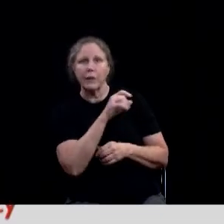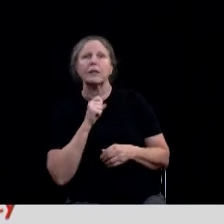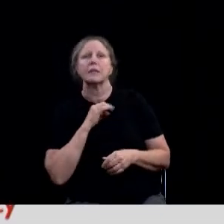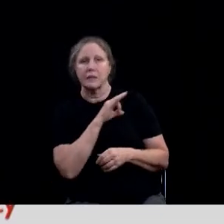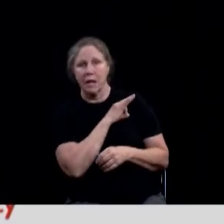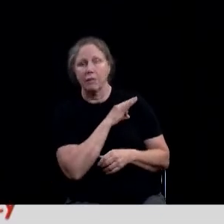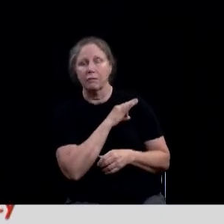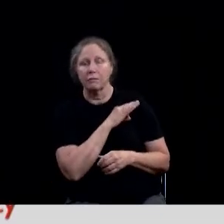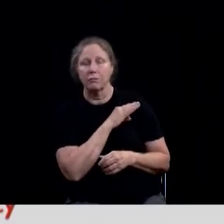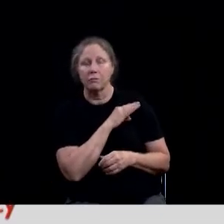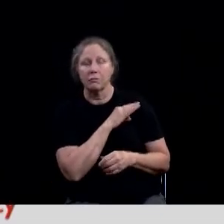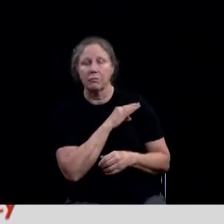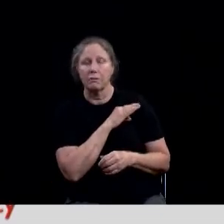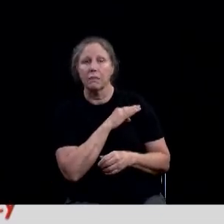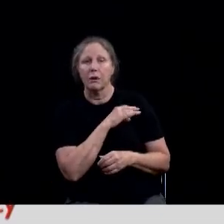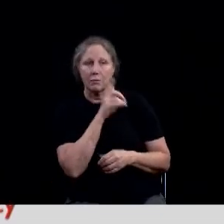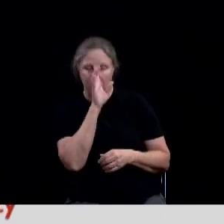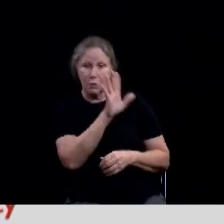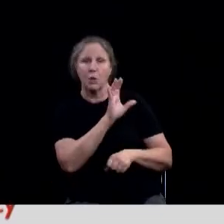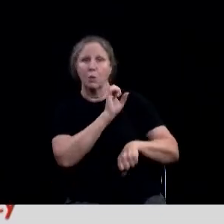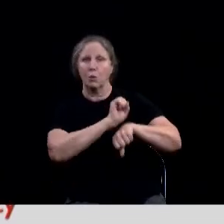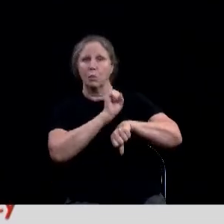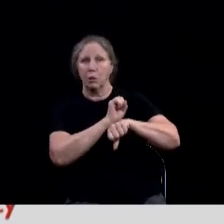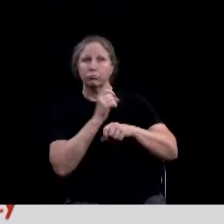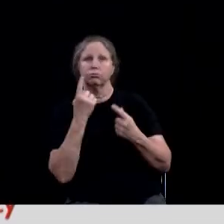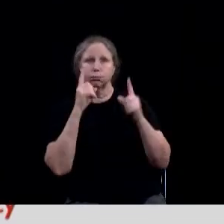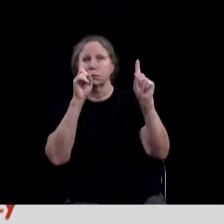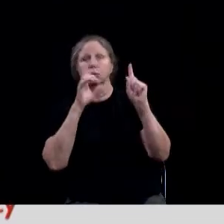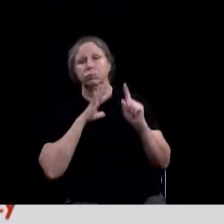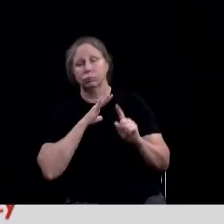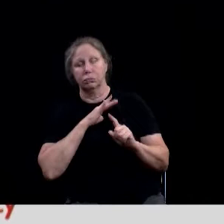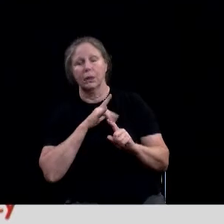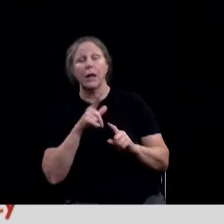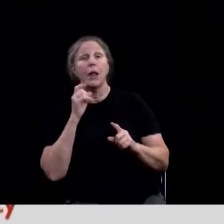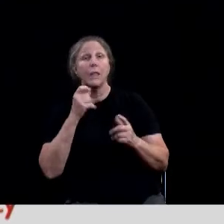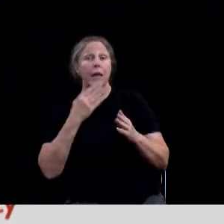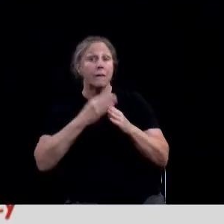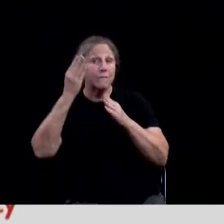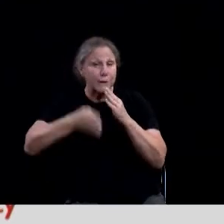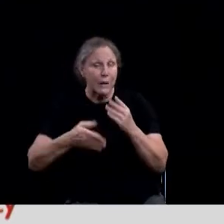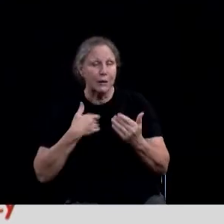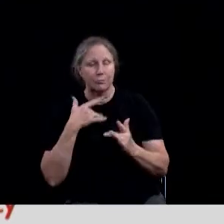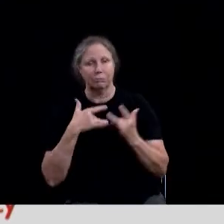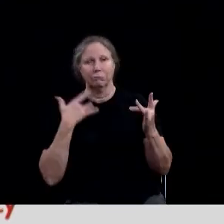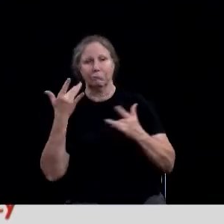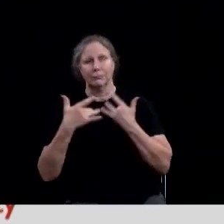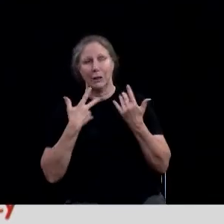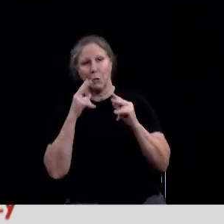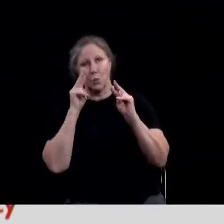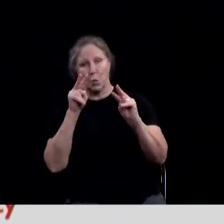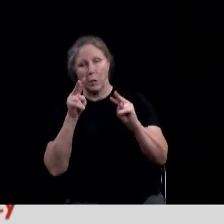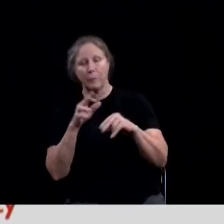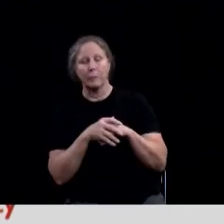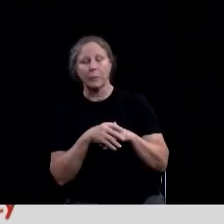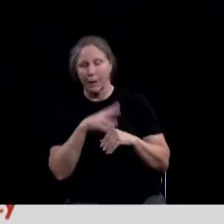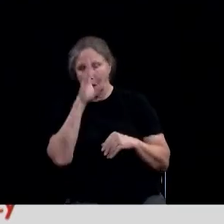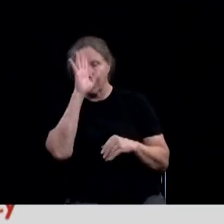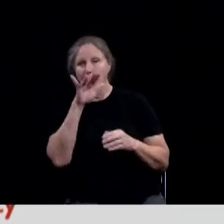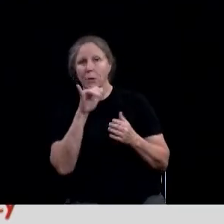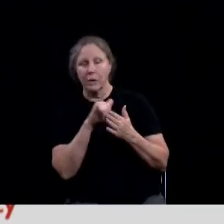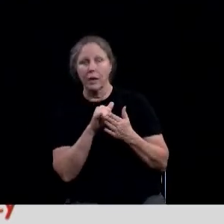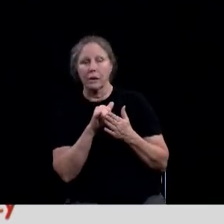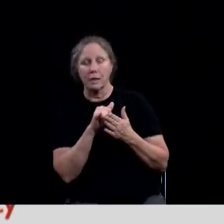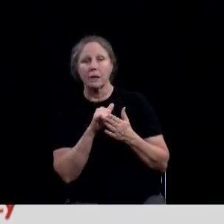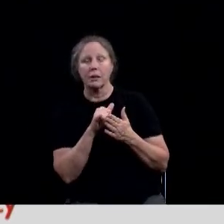I'm excited to see the finished product. And I know this is going to be a great part of